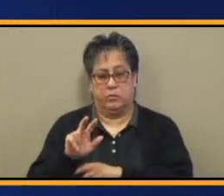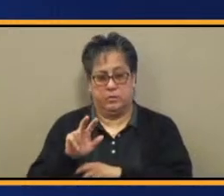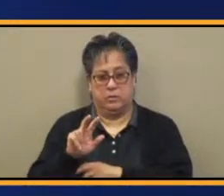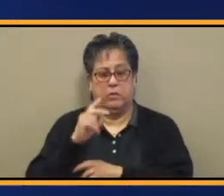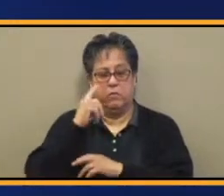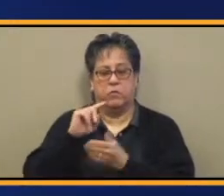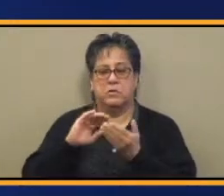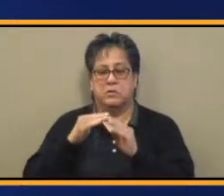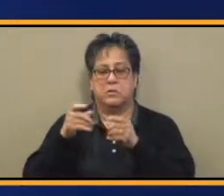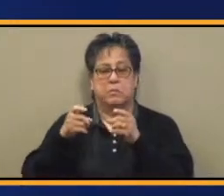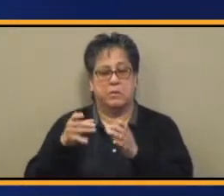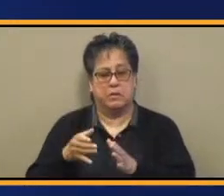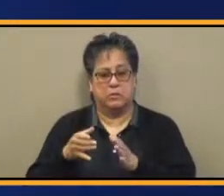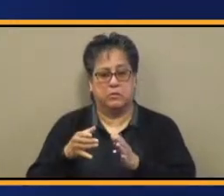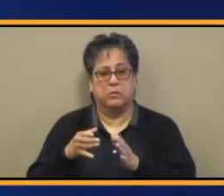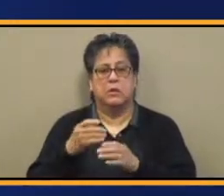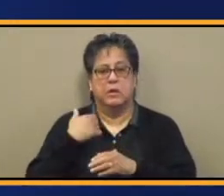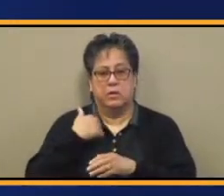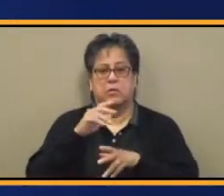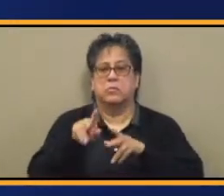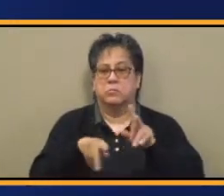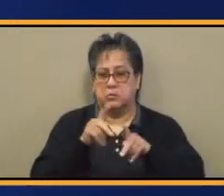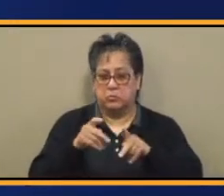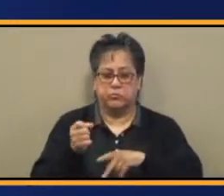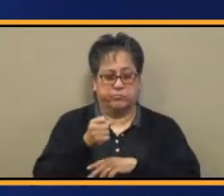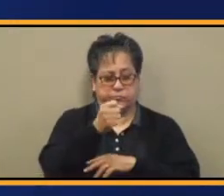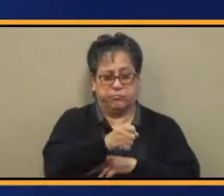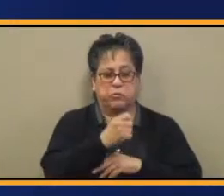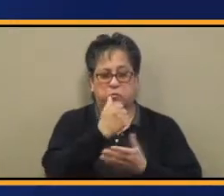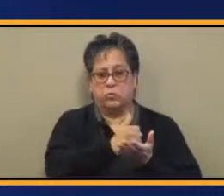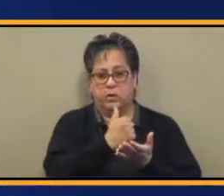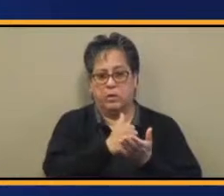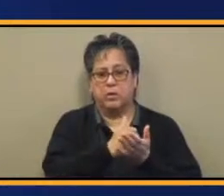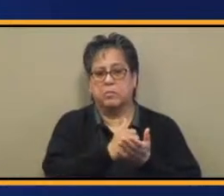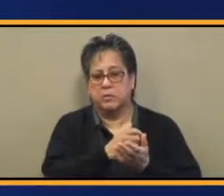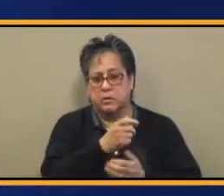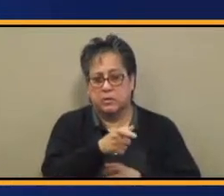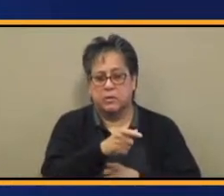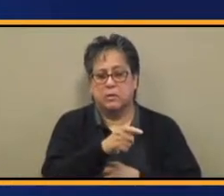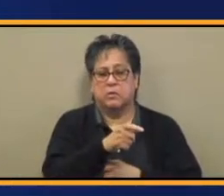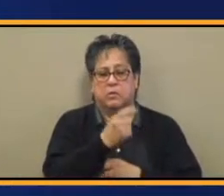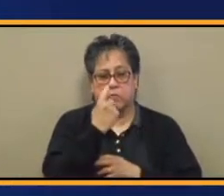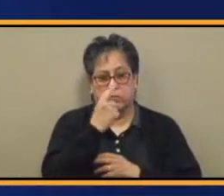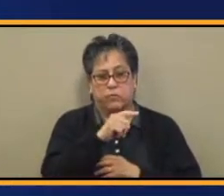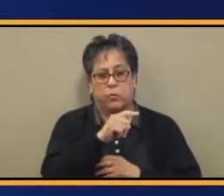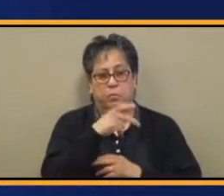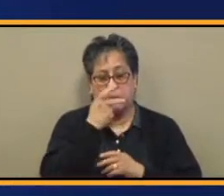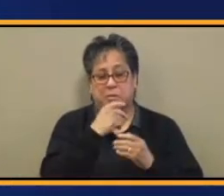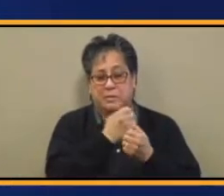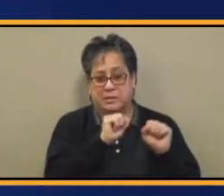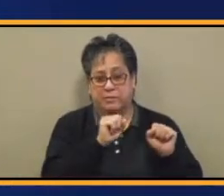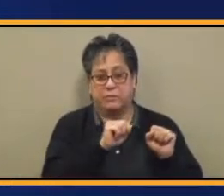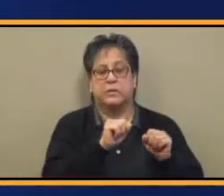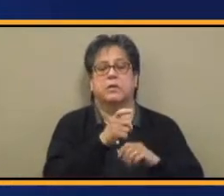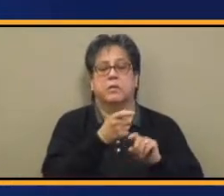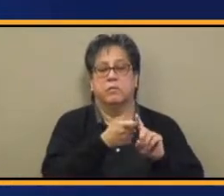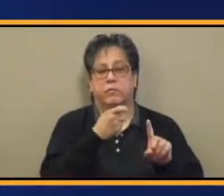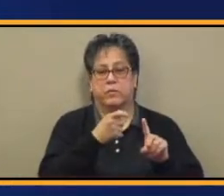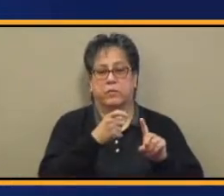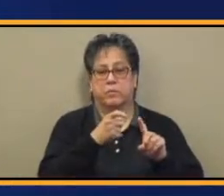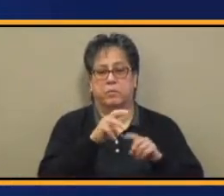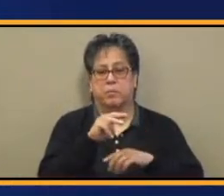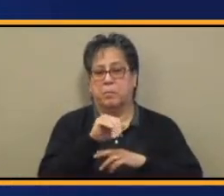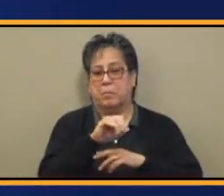authorizing the city manager to assign personnel and resources to assist in addressing the humanitarian and public safety crisis resulting from a